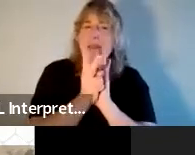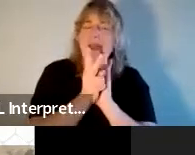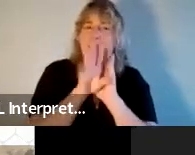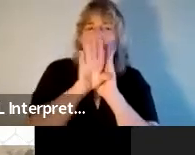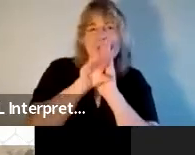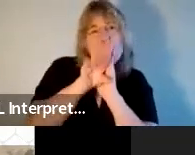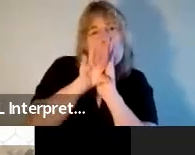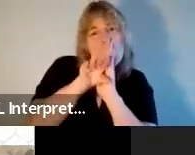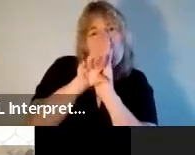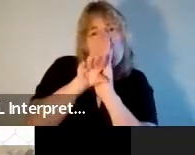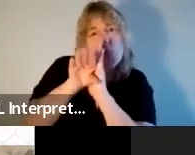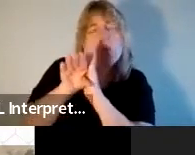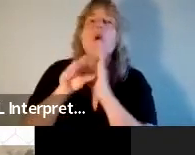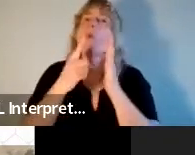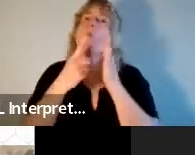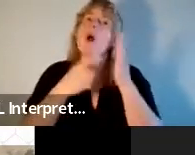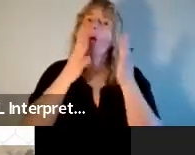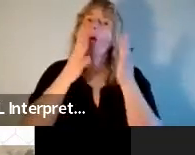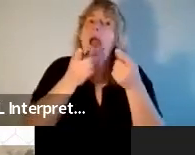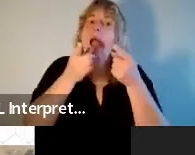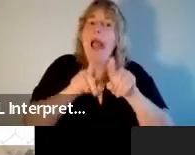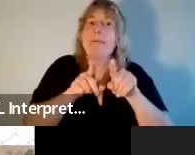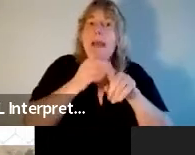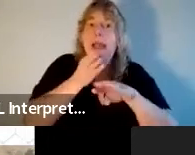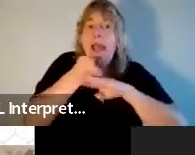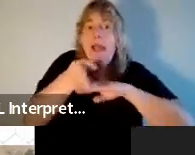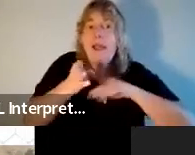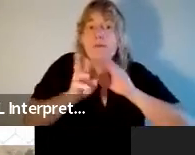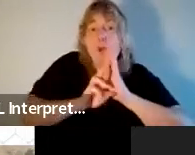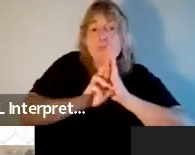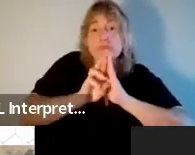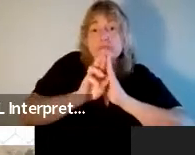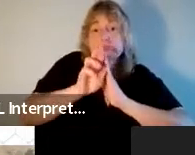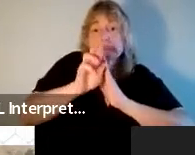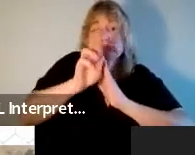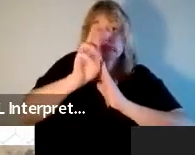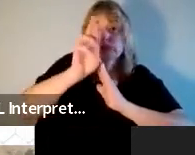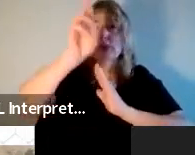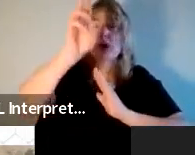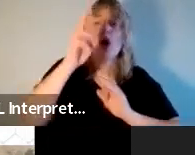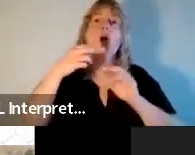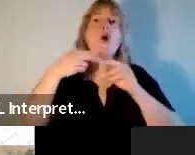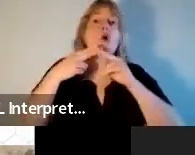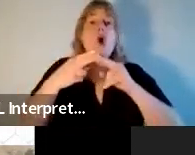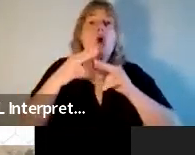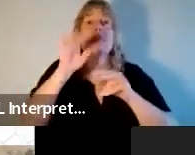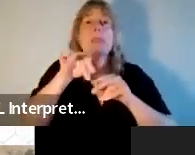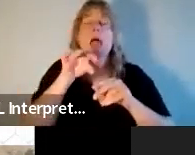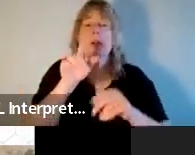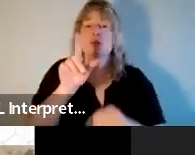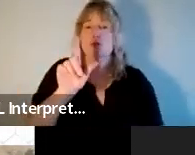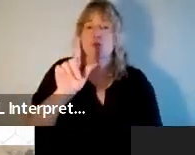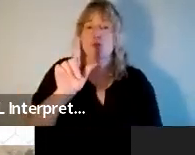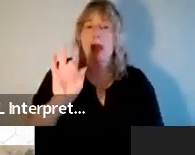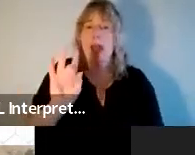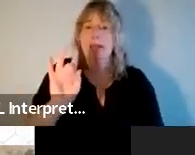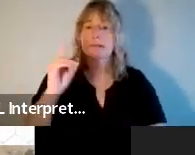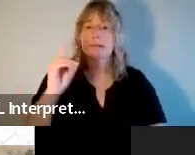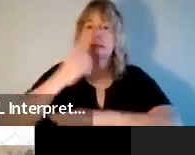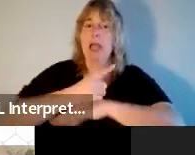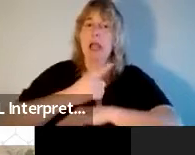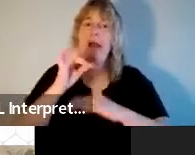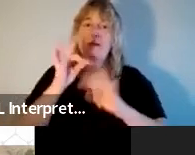And I like to refer to this as the 28 days of terror. Some of you will remember the